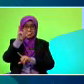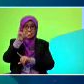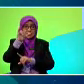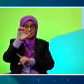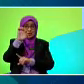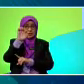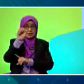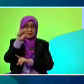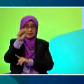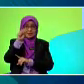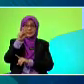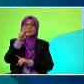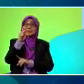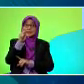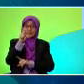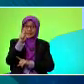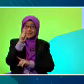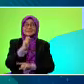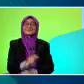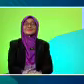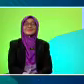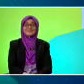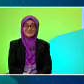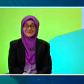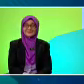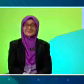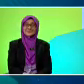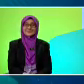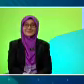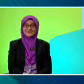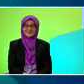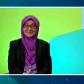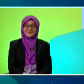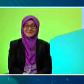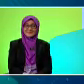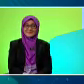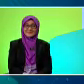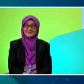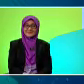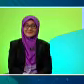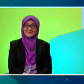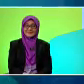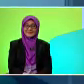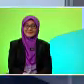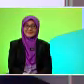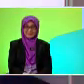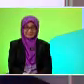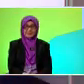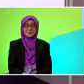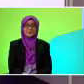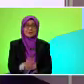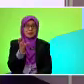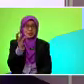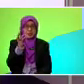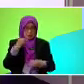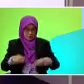of fungi. Okay. Thank you so much, JD. Okay, so there it's proven that microorganisms